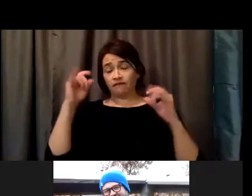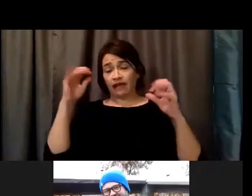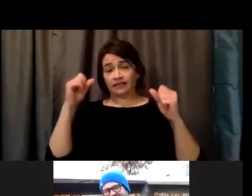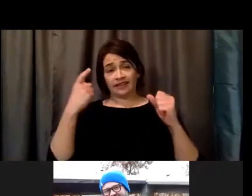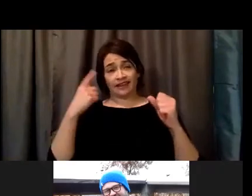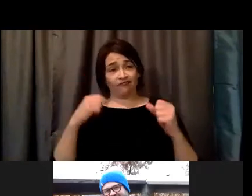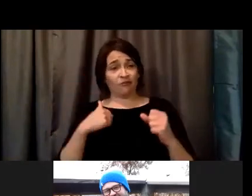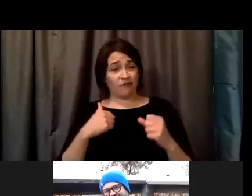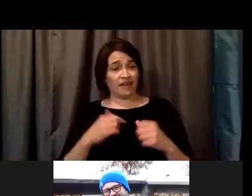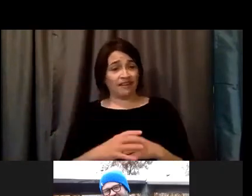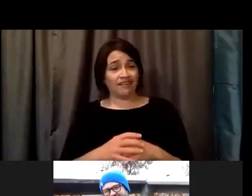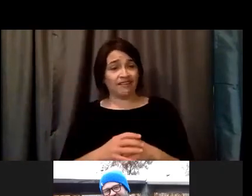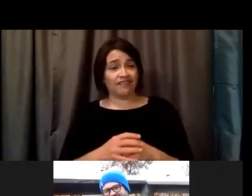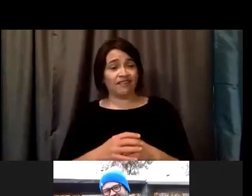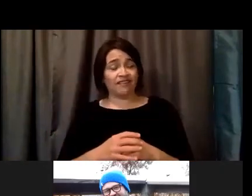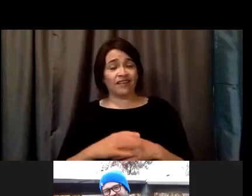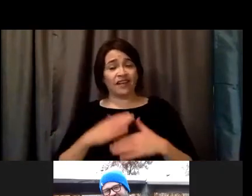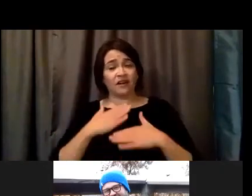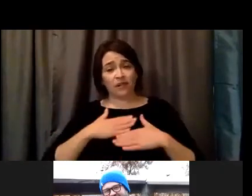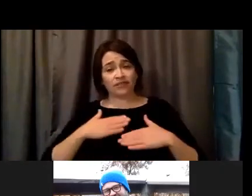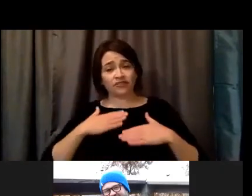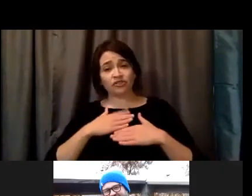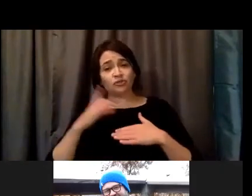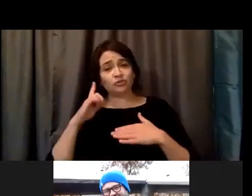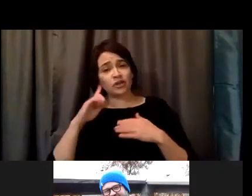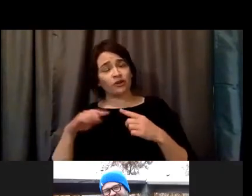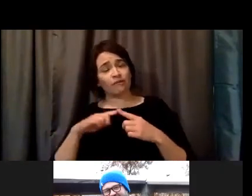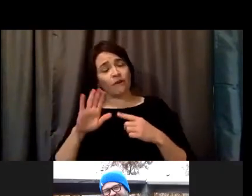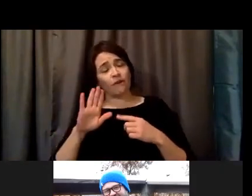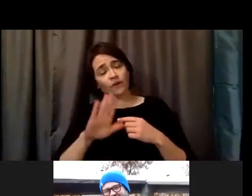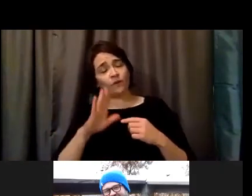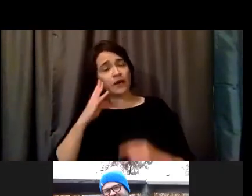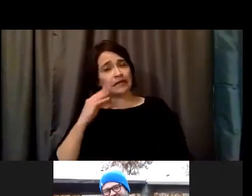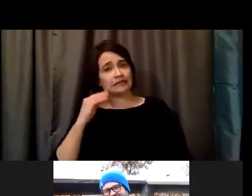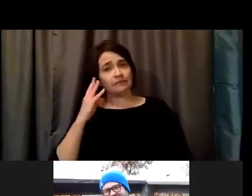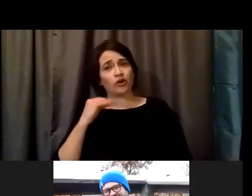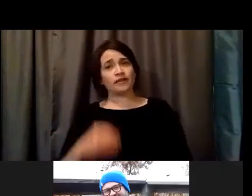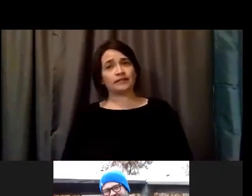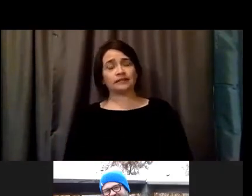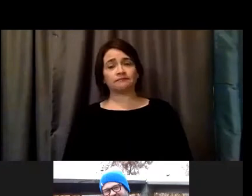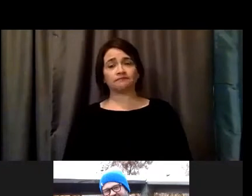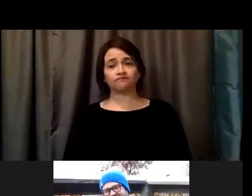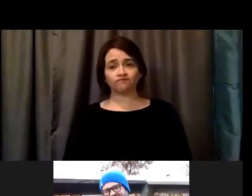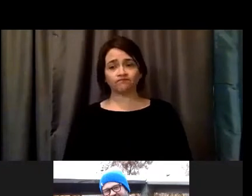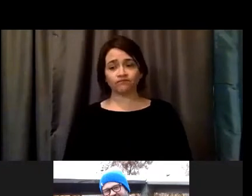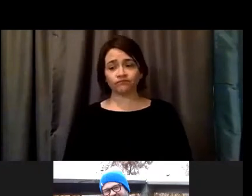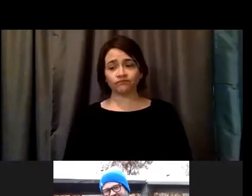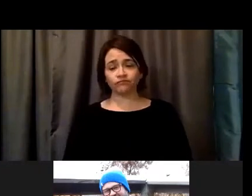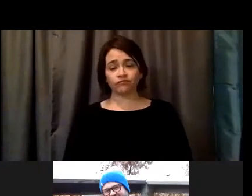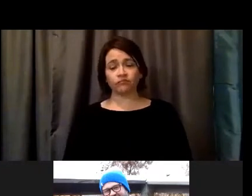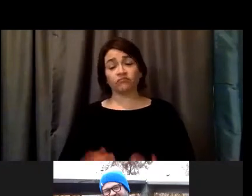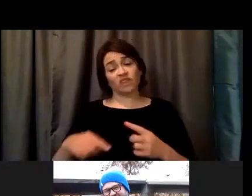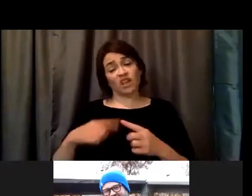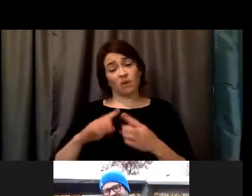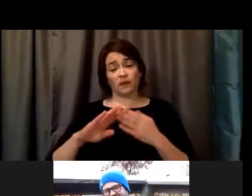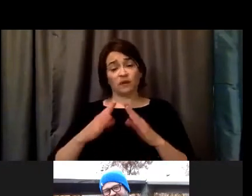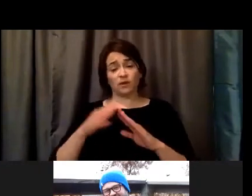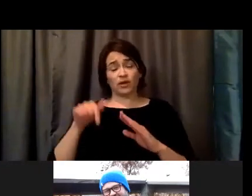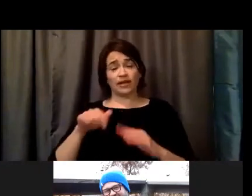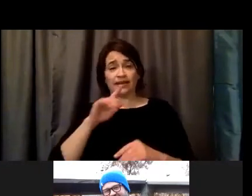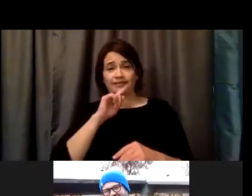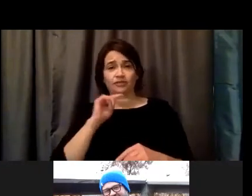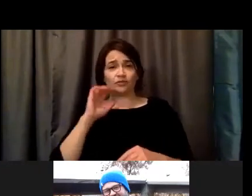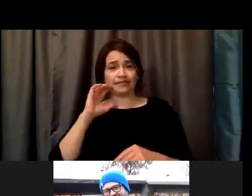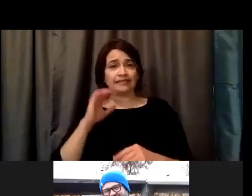able to hear a little bit about your experience and about the community in the Twin Cities. I'd love to, at this